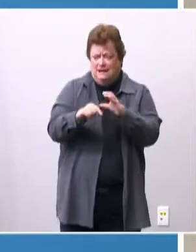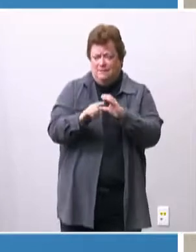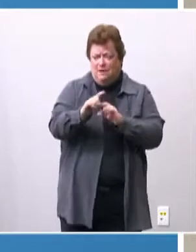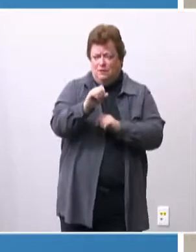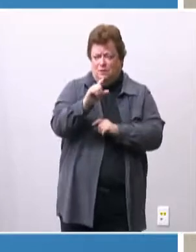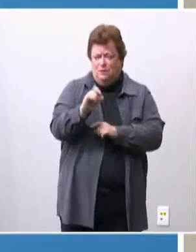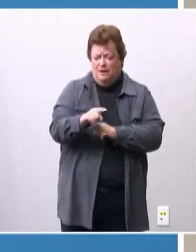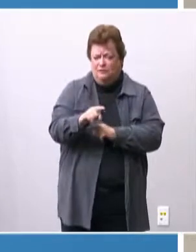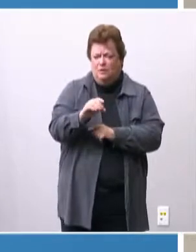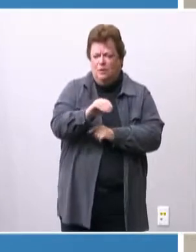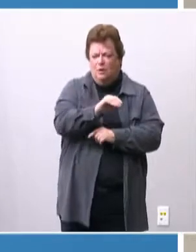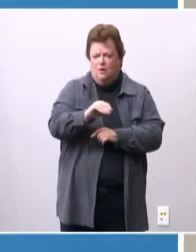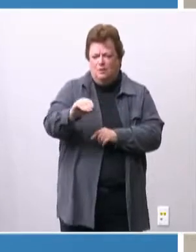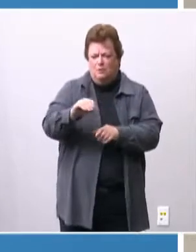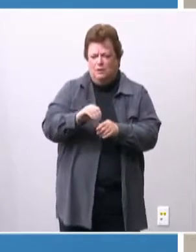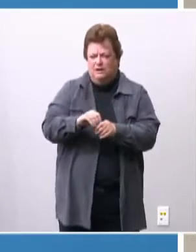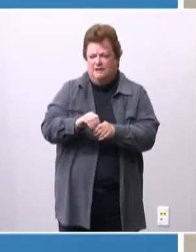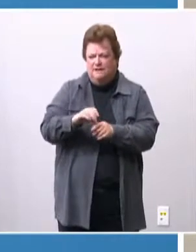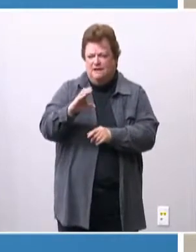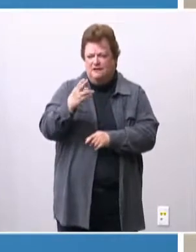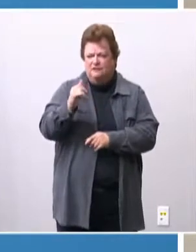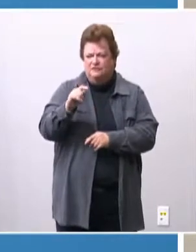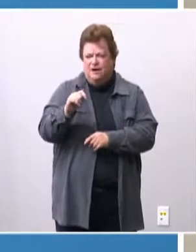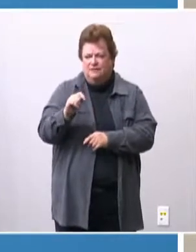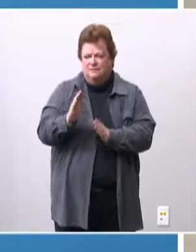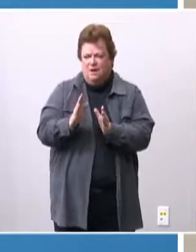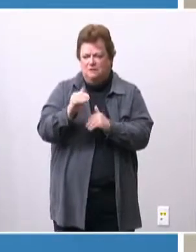question or put it in chat.